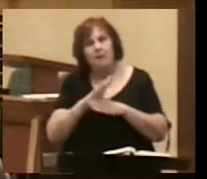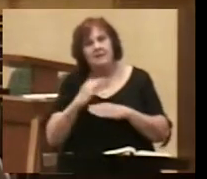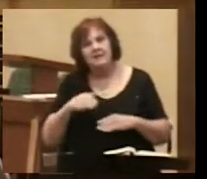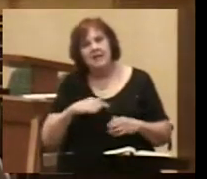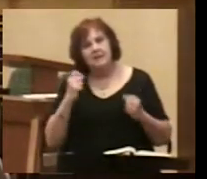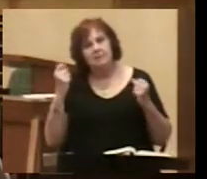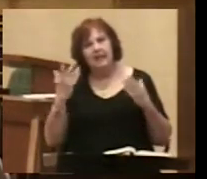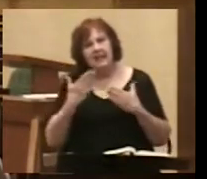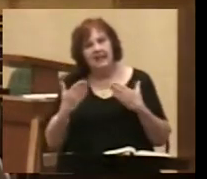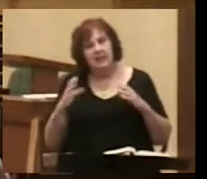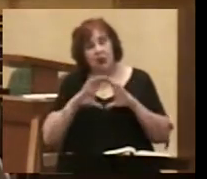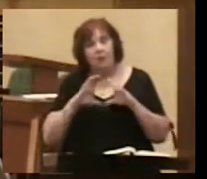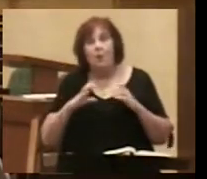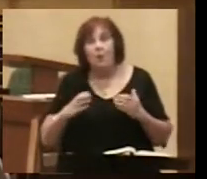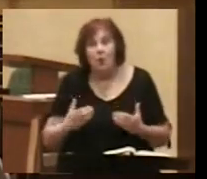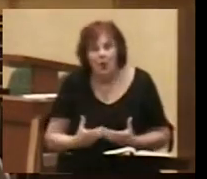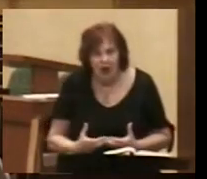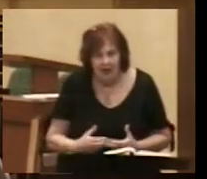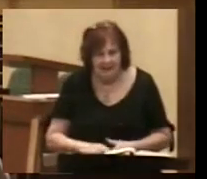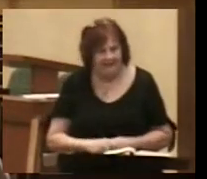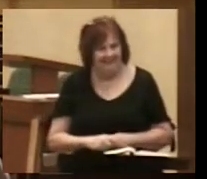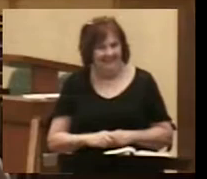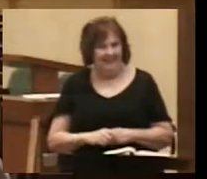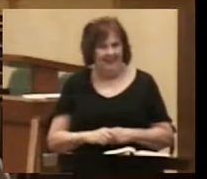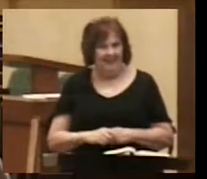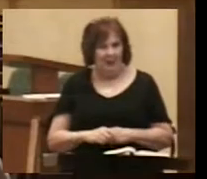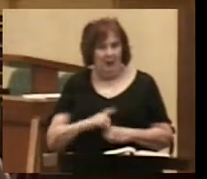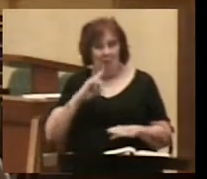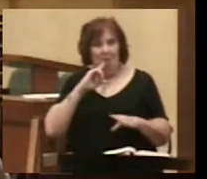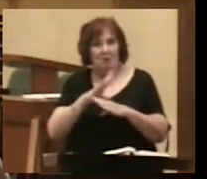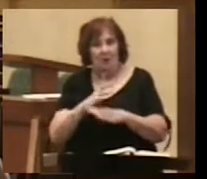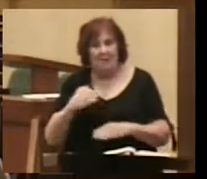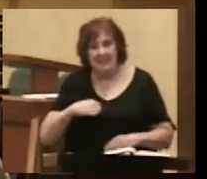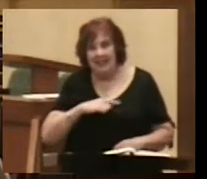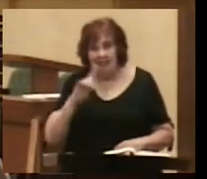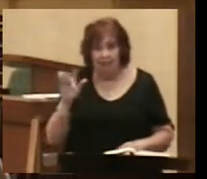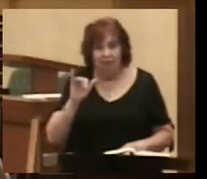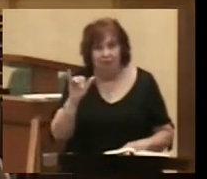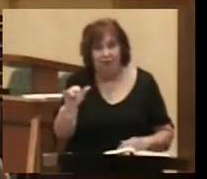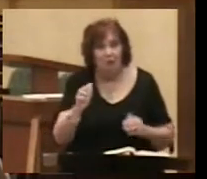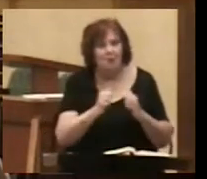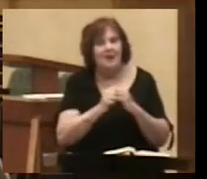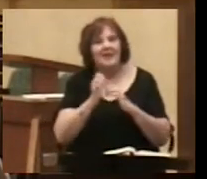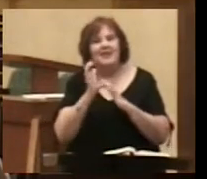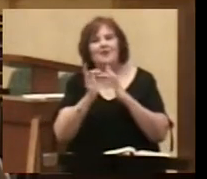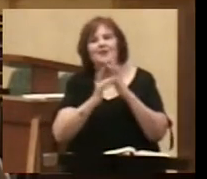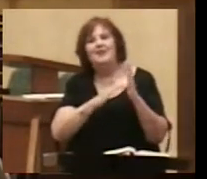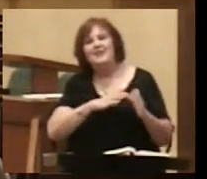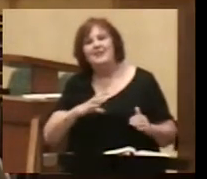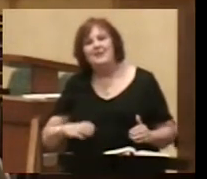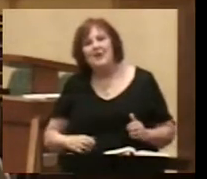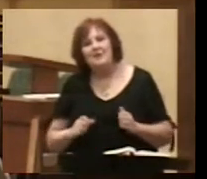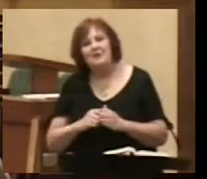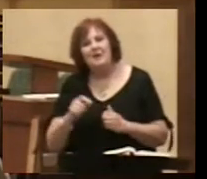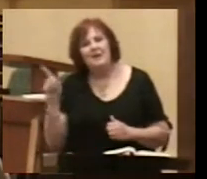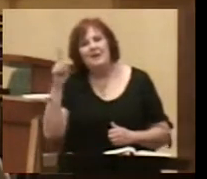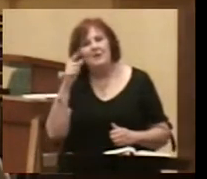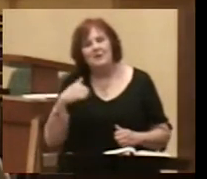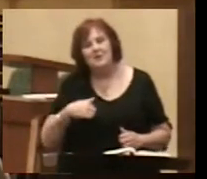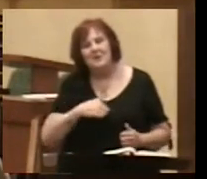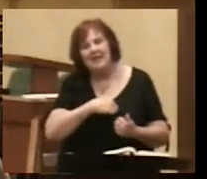promised the world. We've been promised an eternity with Jesus Christ and with those we